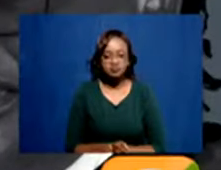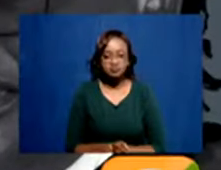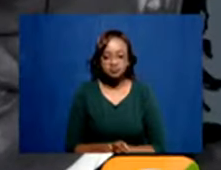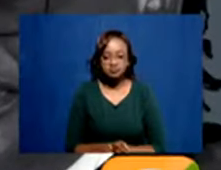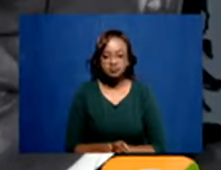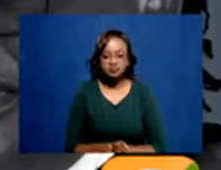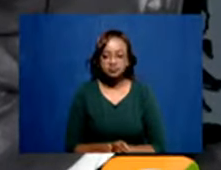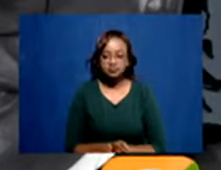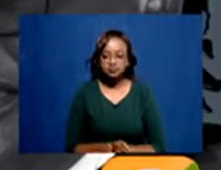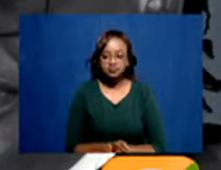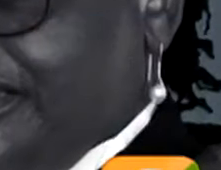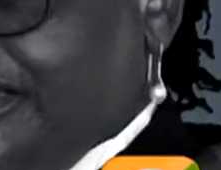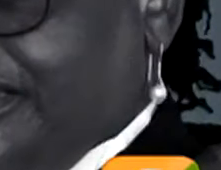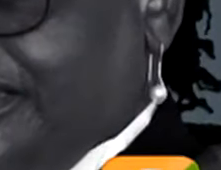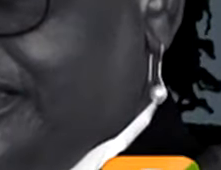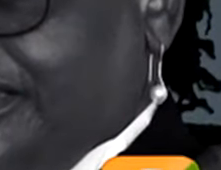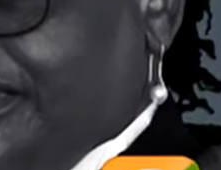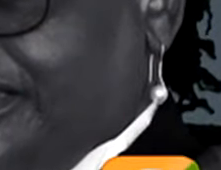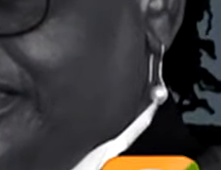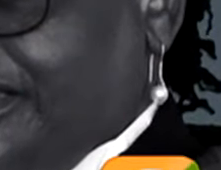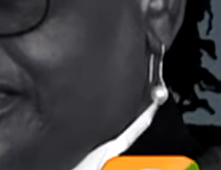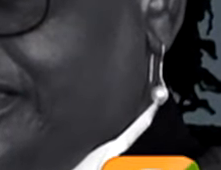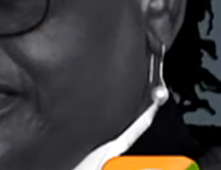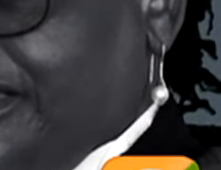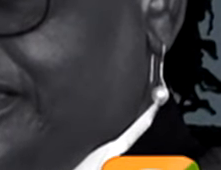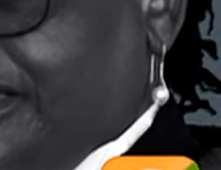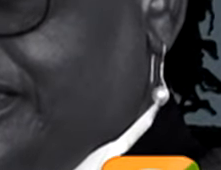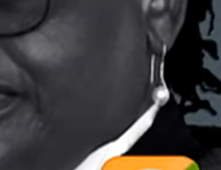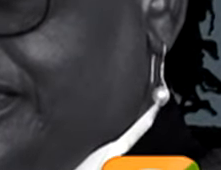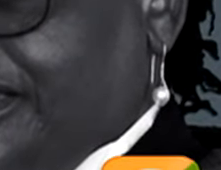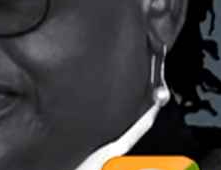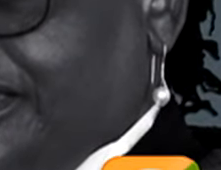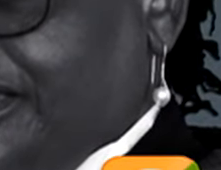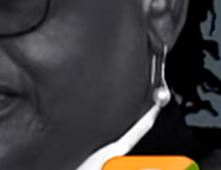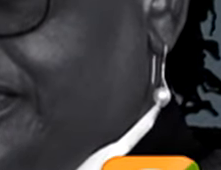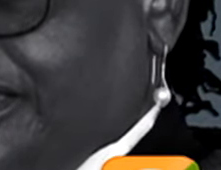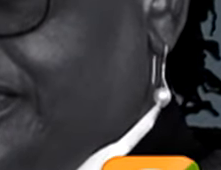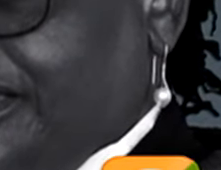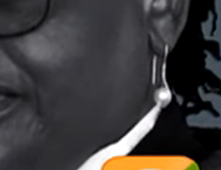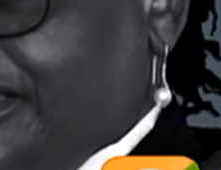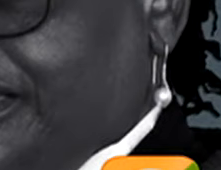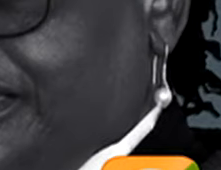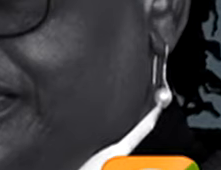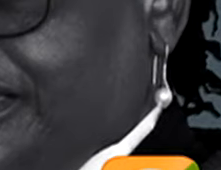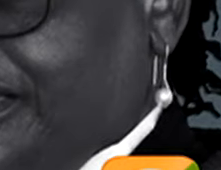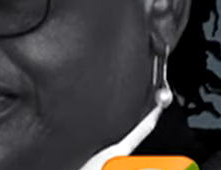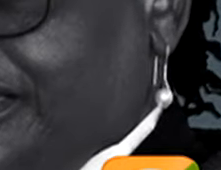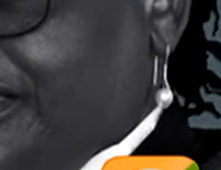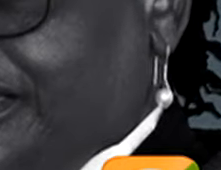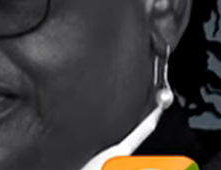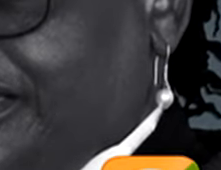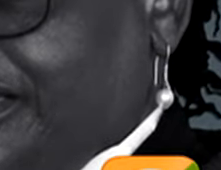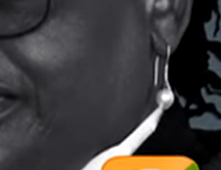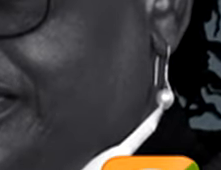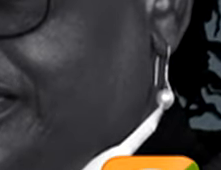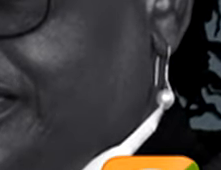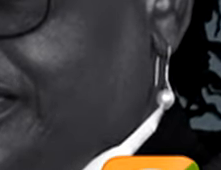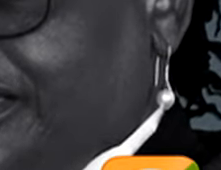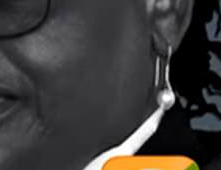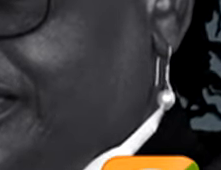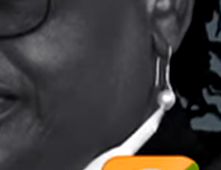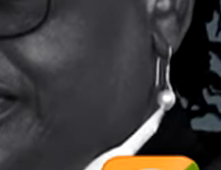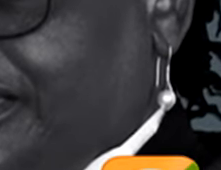The petitioner further states that the actions of the Chief Justice in appointing members more than the